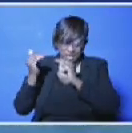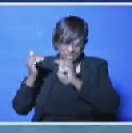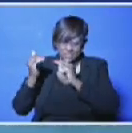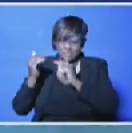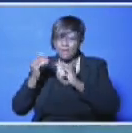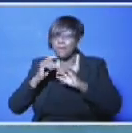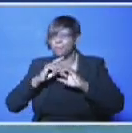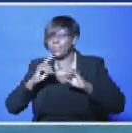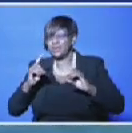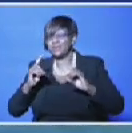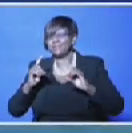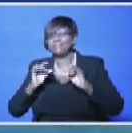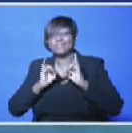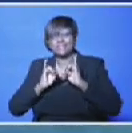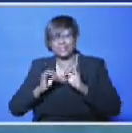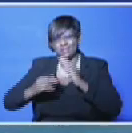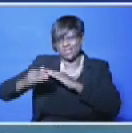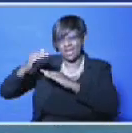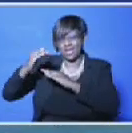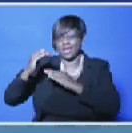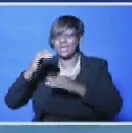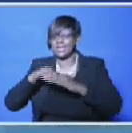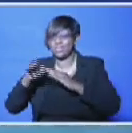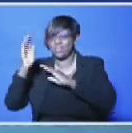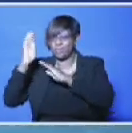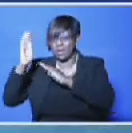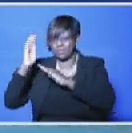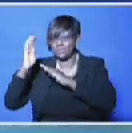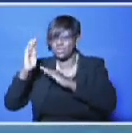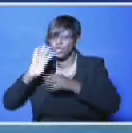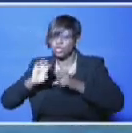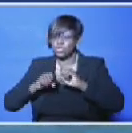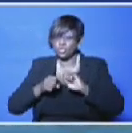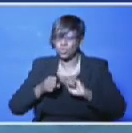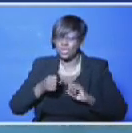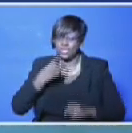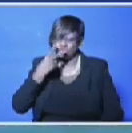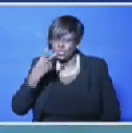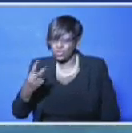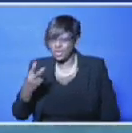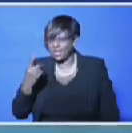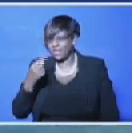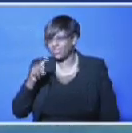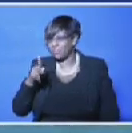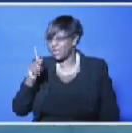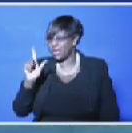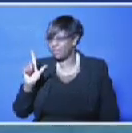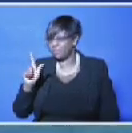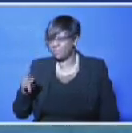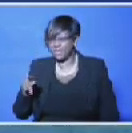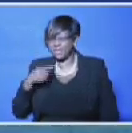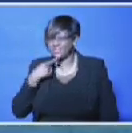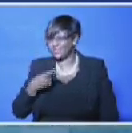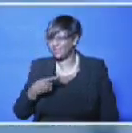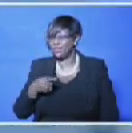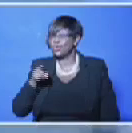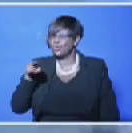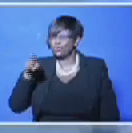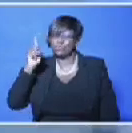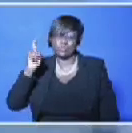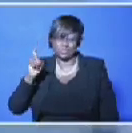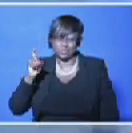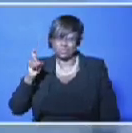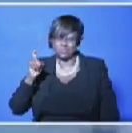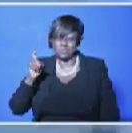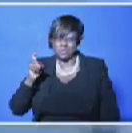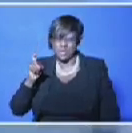it's still raging here in New Providence. He also criticized the opposition for going against the extension. New Providence is a